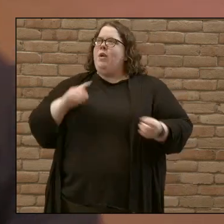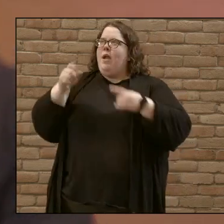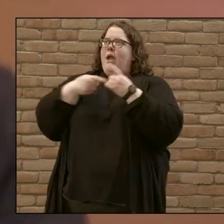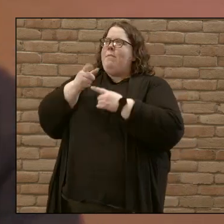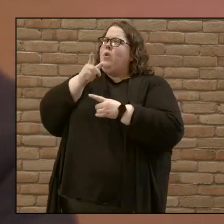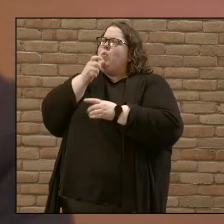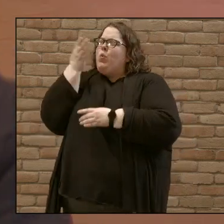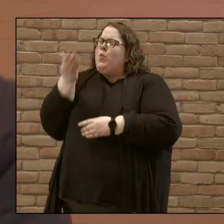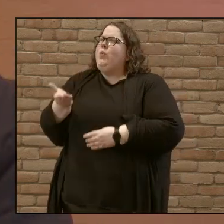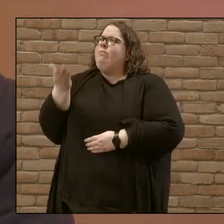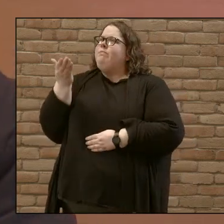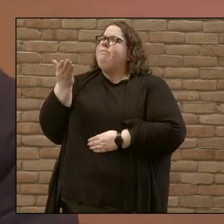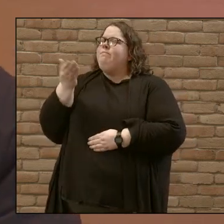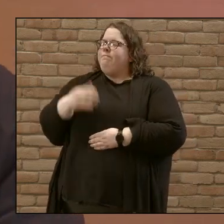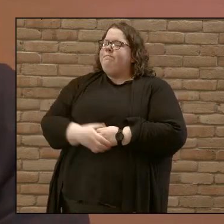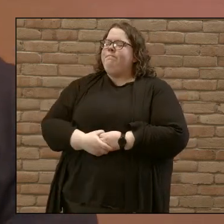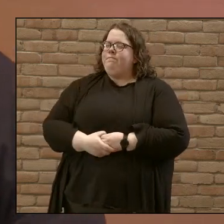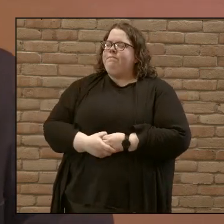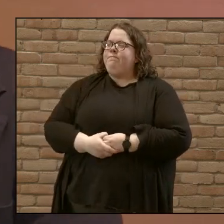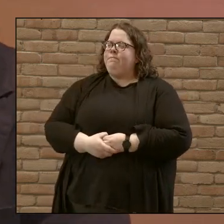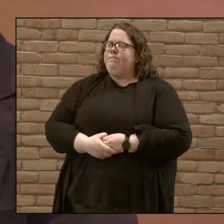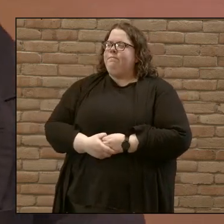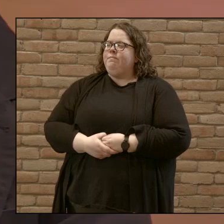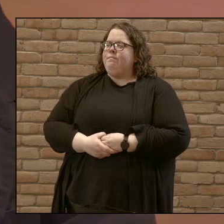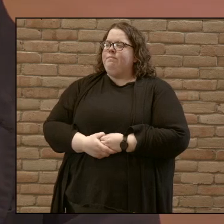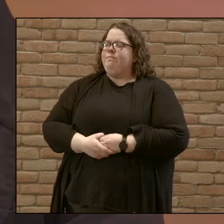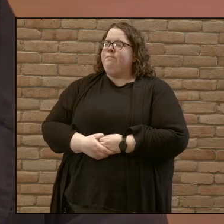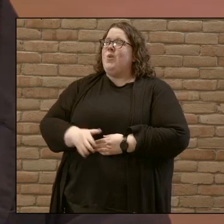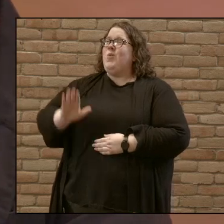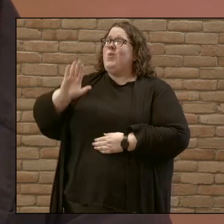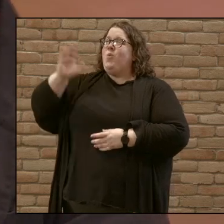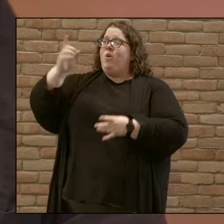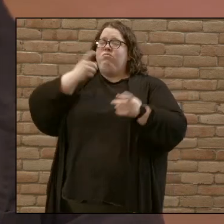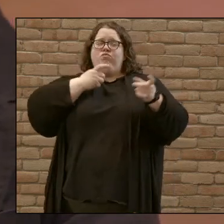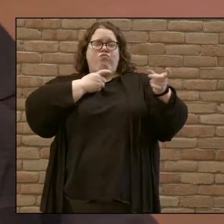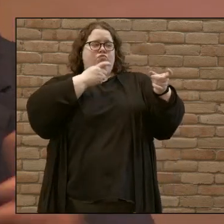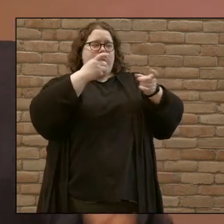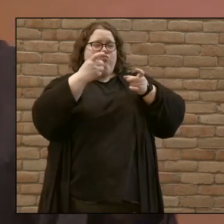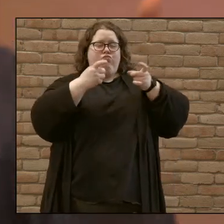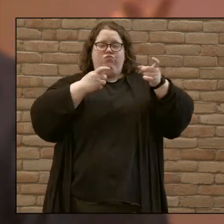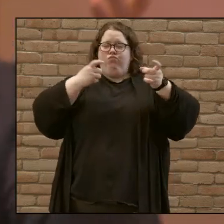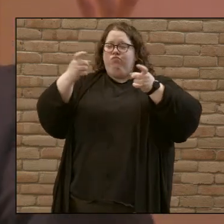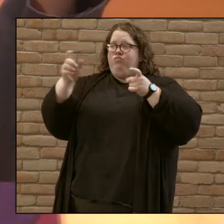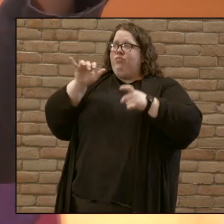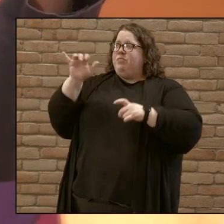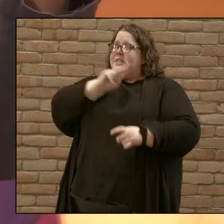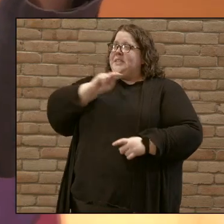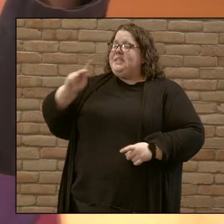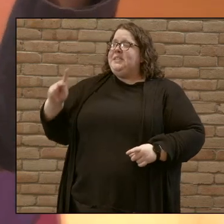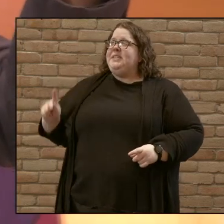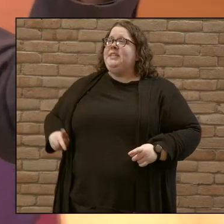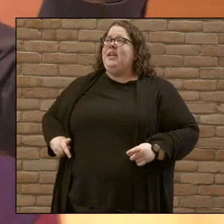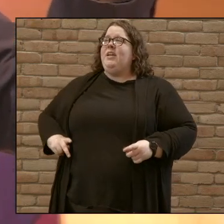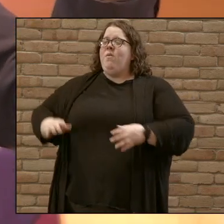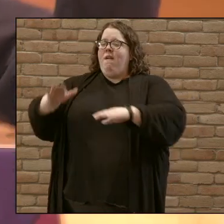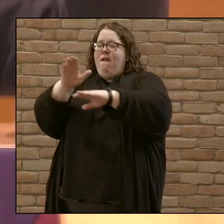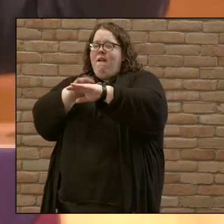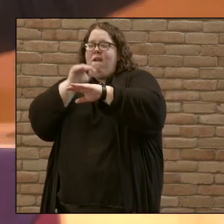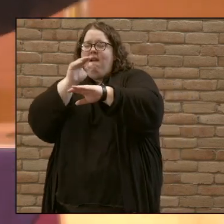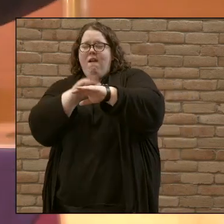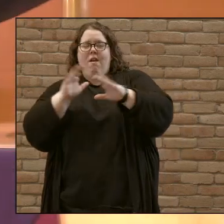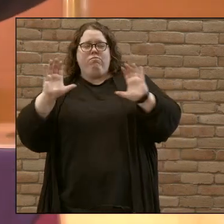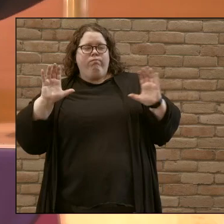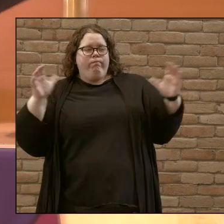you are, and that your sovereign reign, as you gather all nations to yourself,